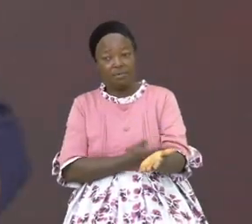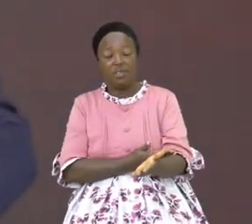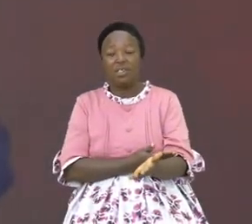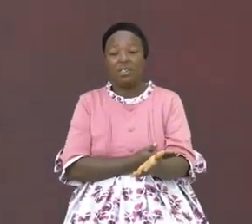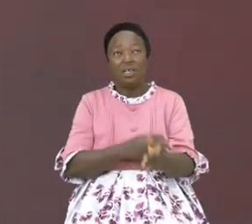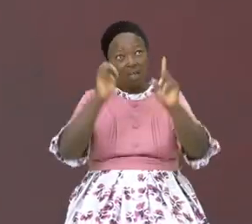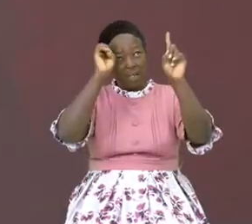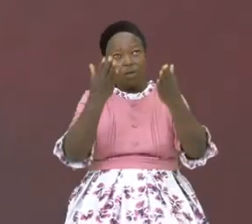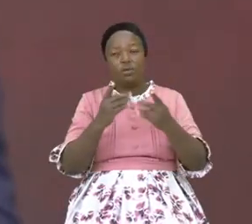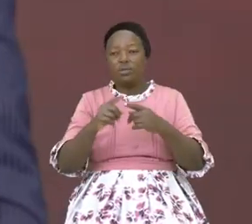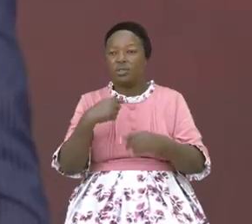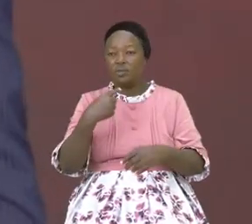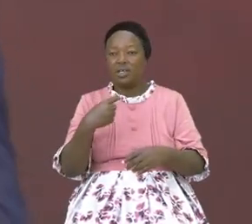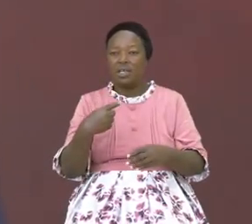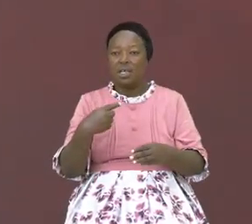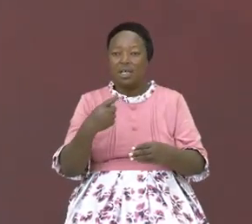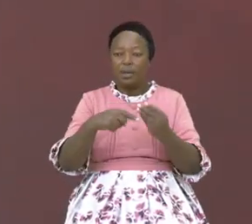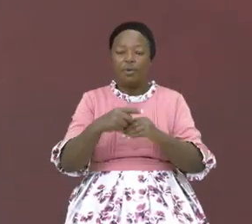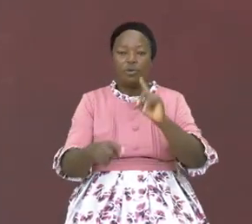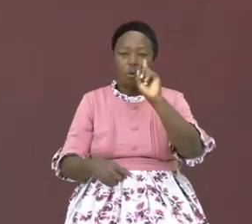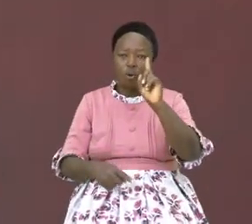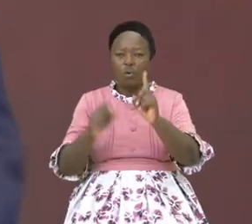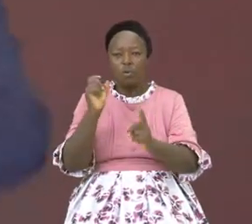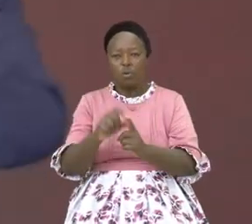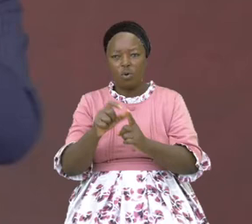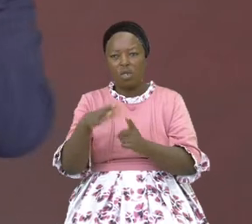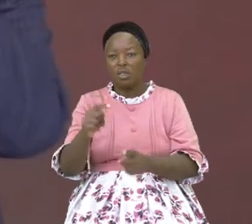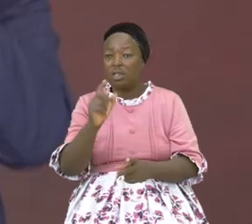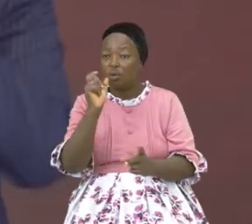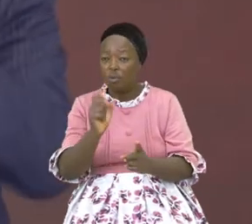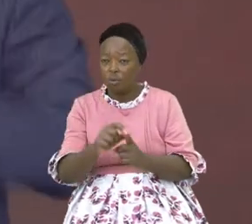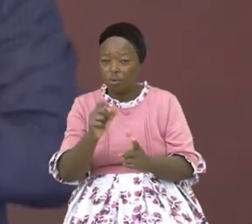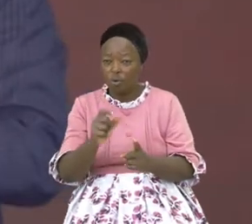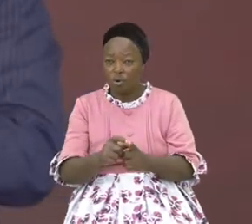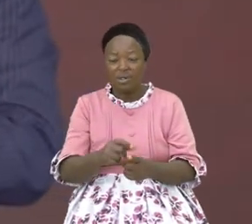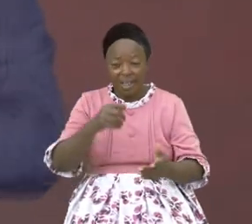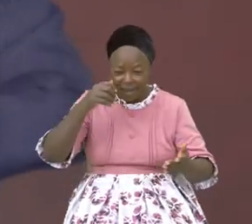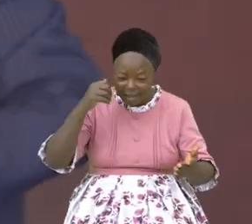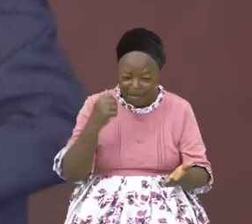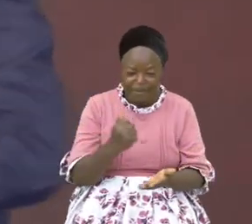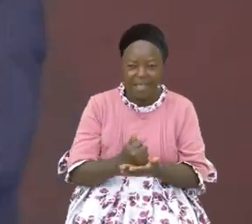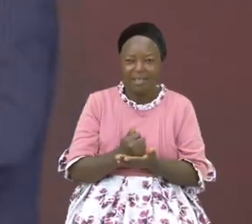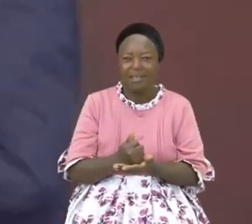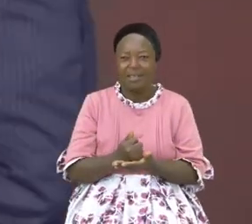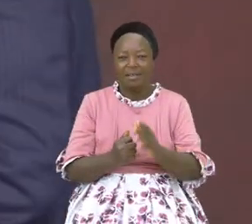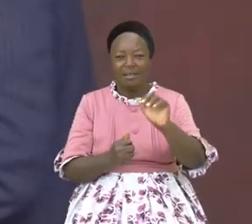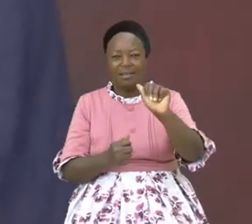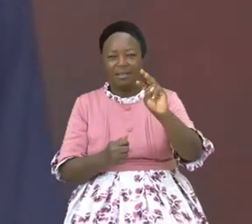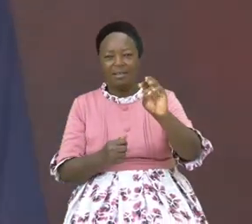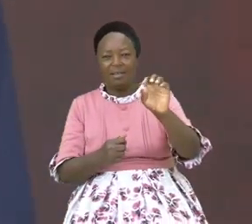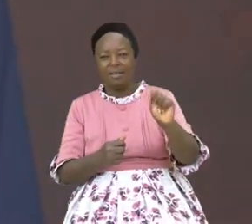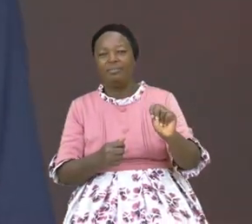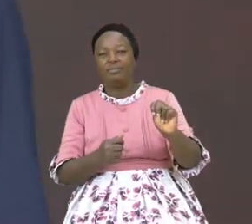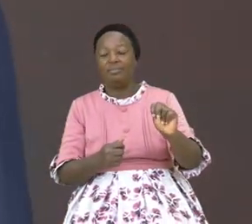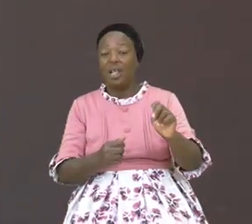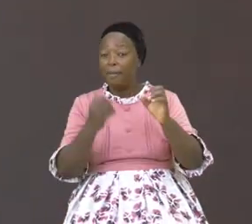to speak about one word, the word, amen. Many times when we